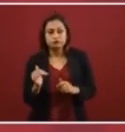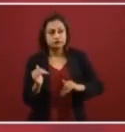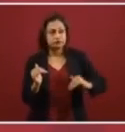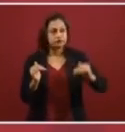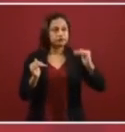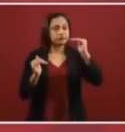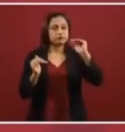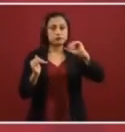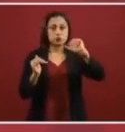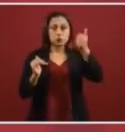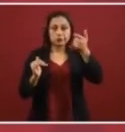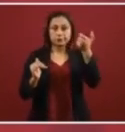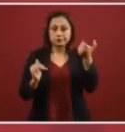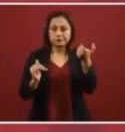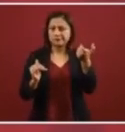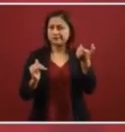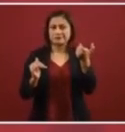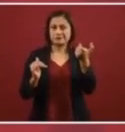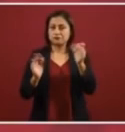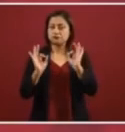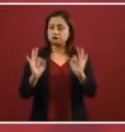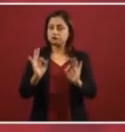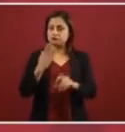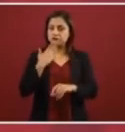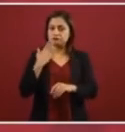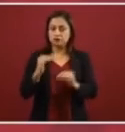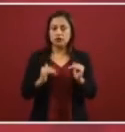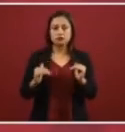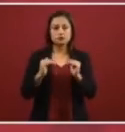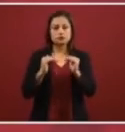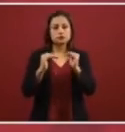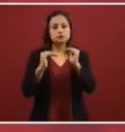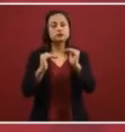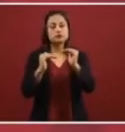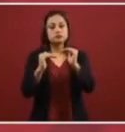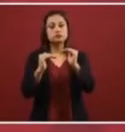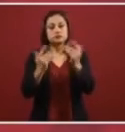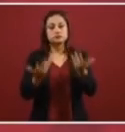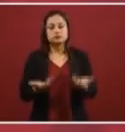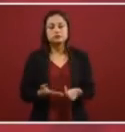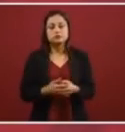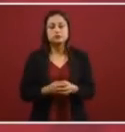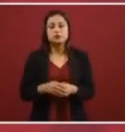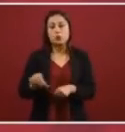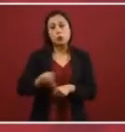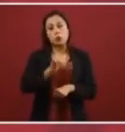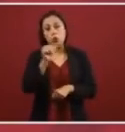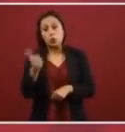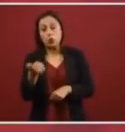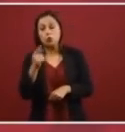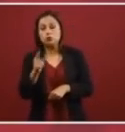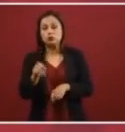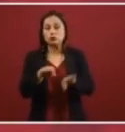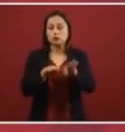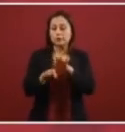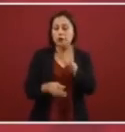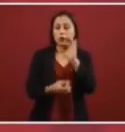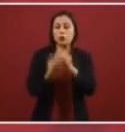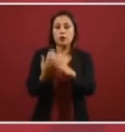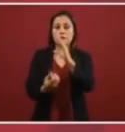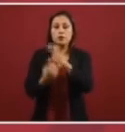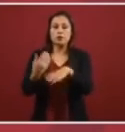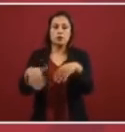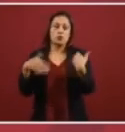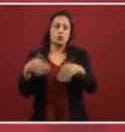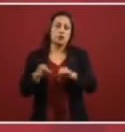depreciating la importancia que tiene que se estén creando empleos that we're creating jobs la importancia